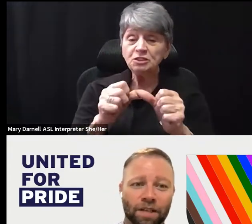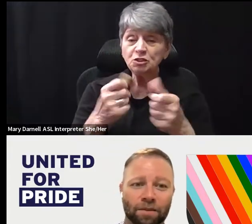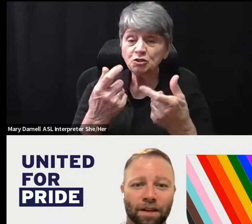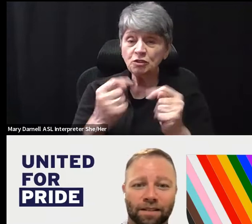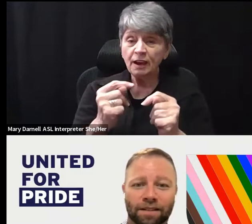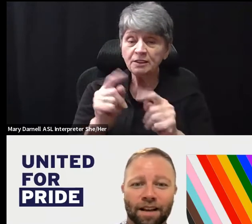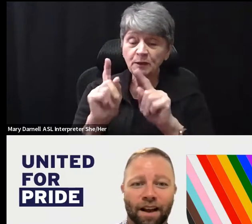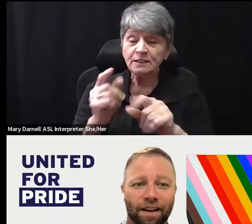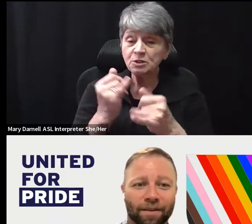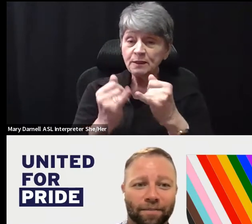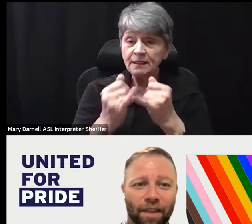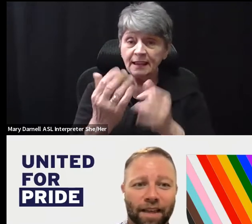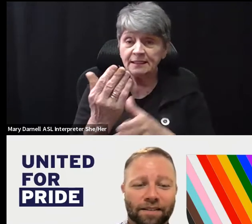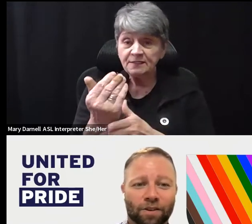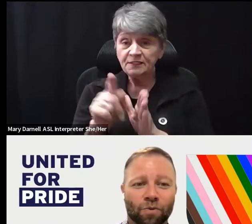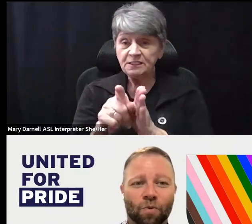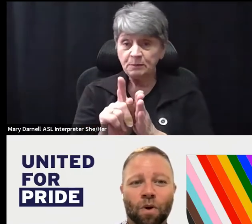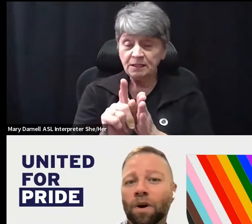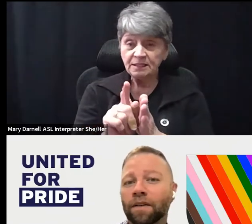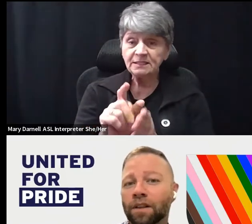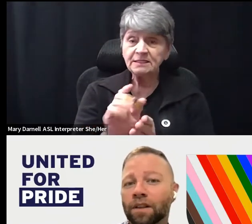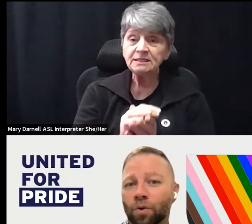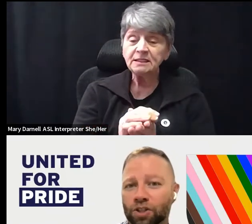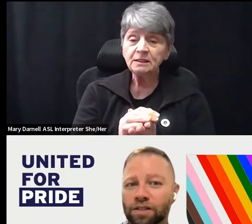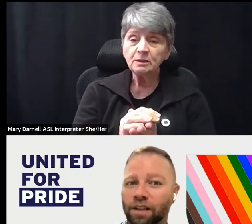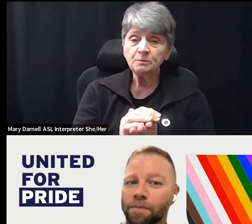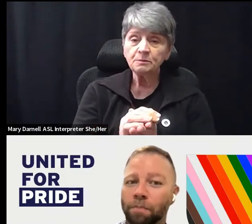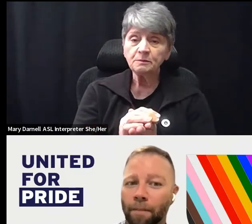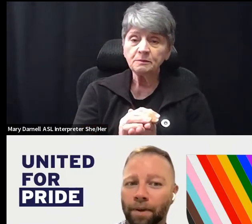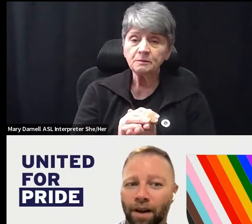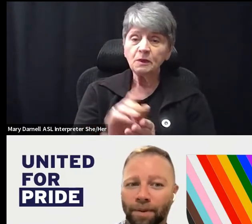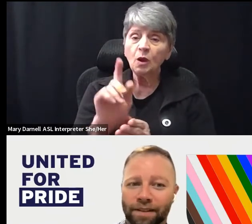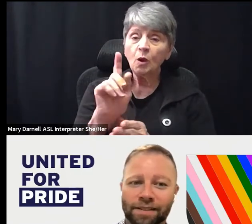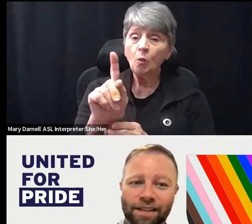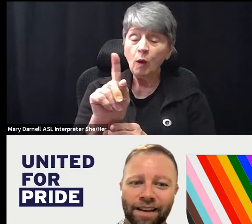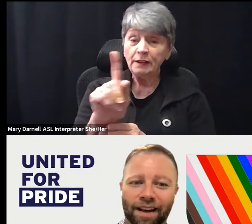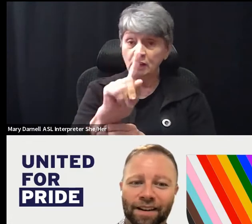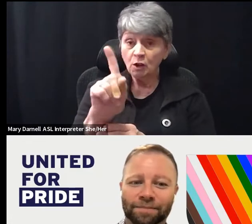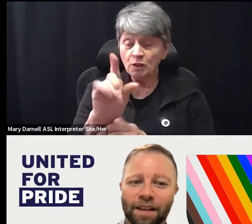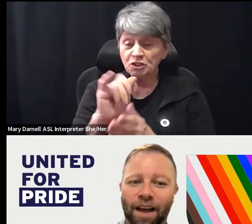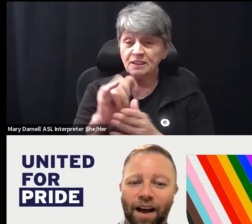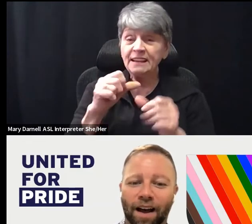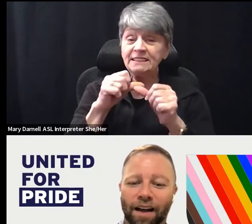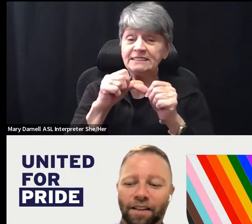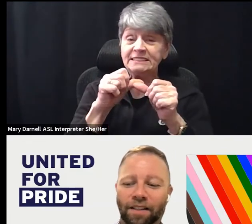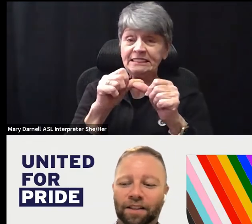last 15 minutes. So one of the questions that keeps popping up is the